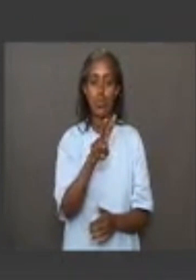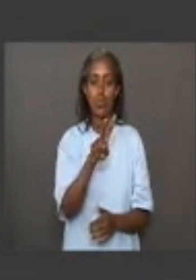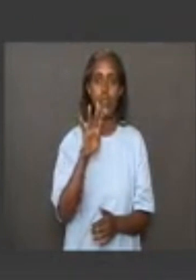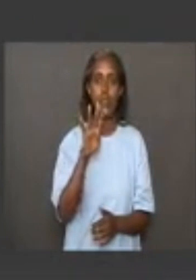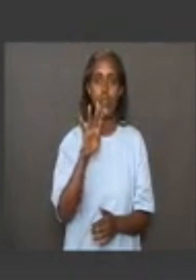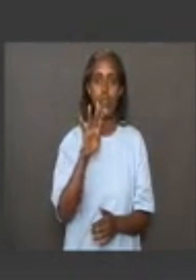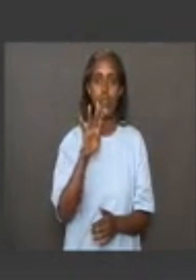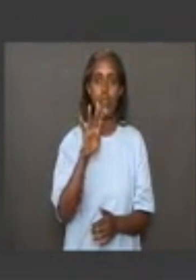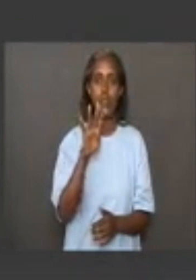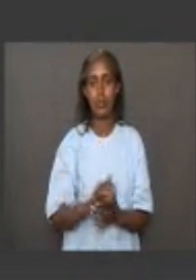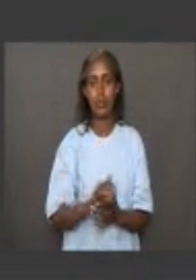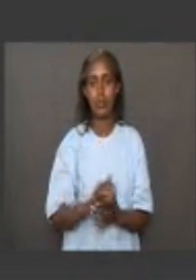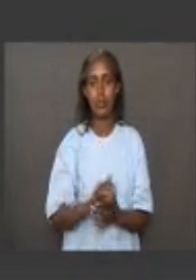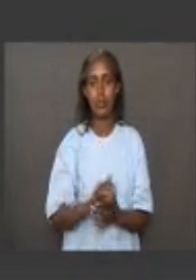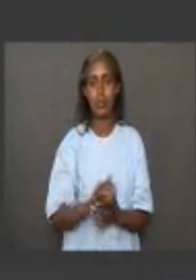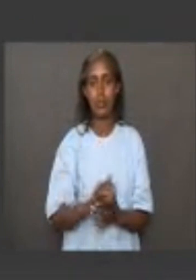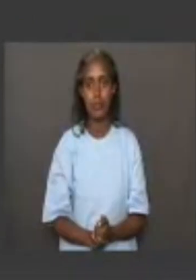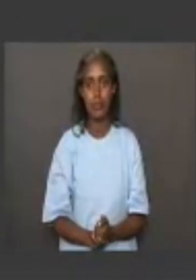243.